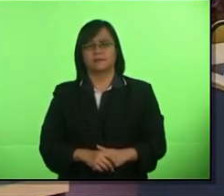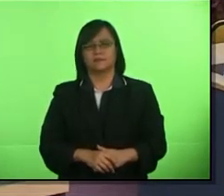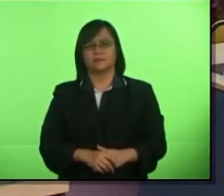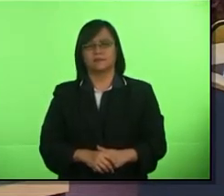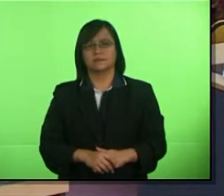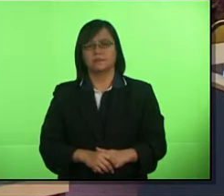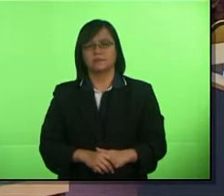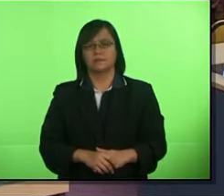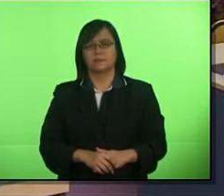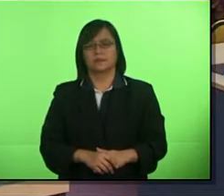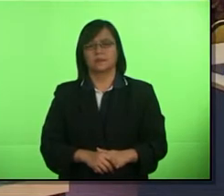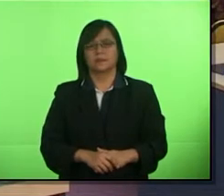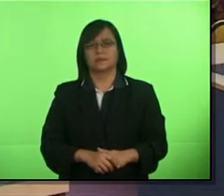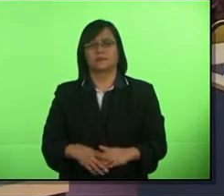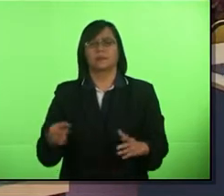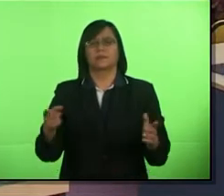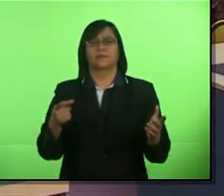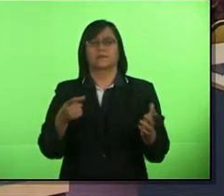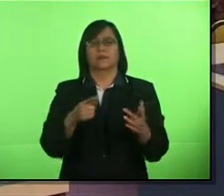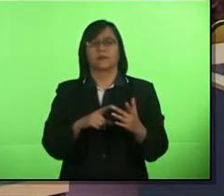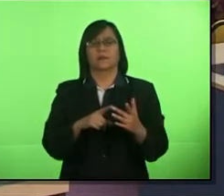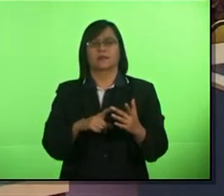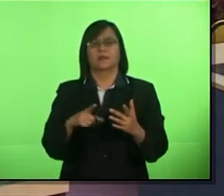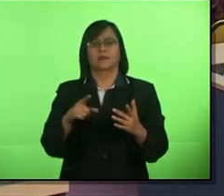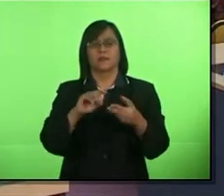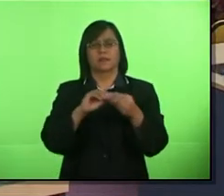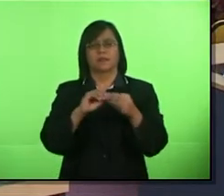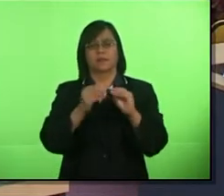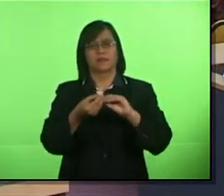Di bawah topik ke berapa ni? Tiga.